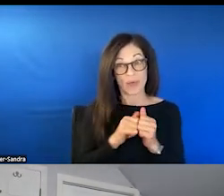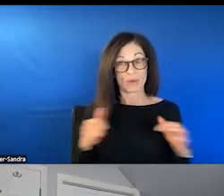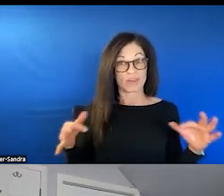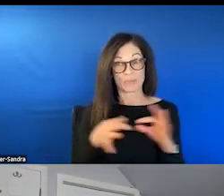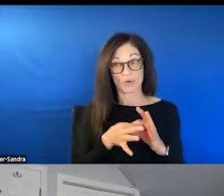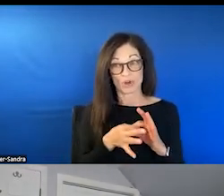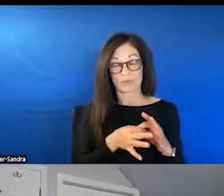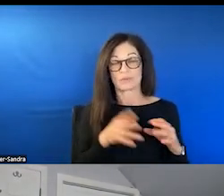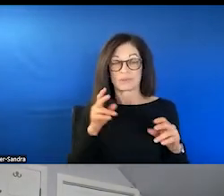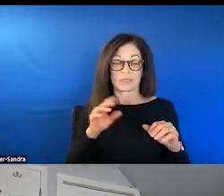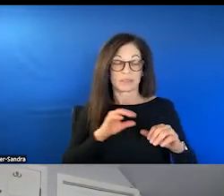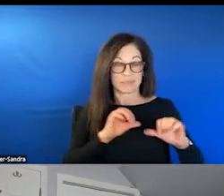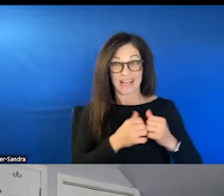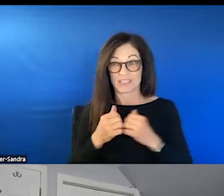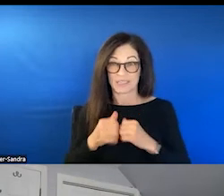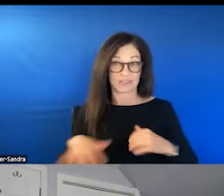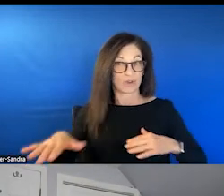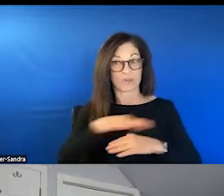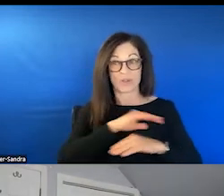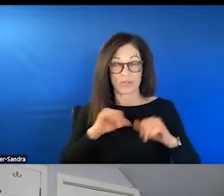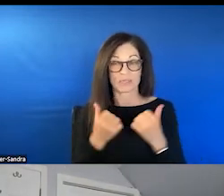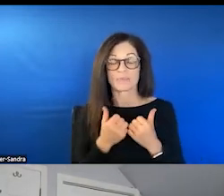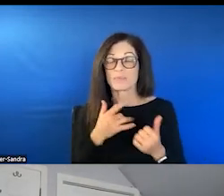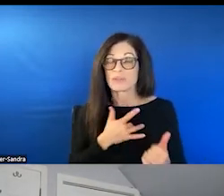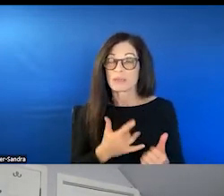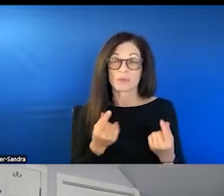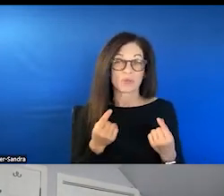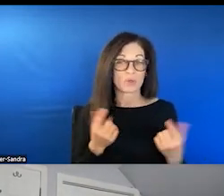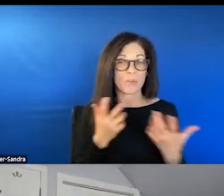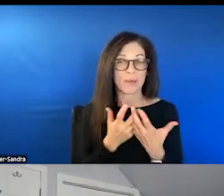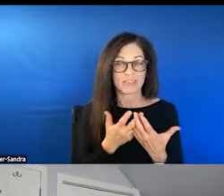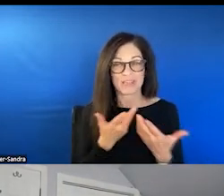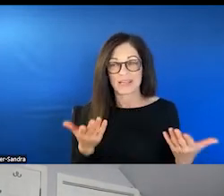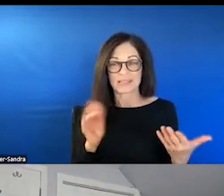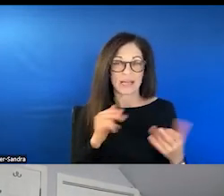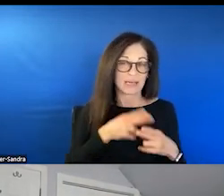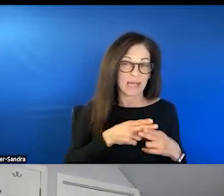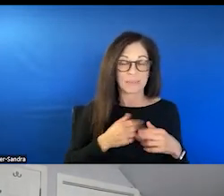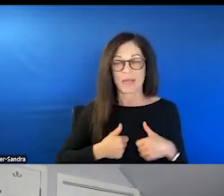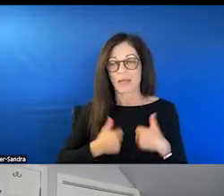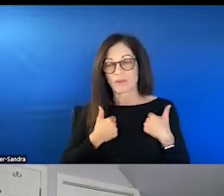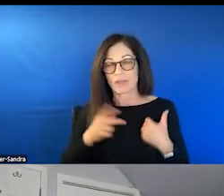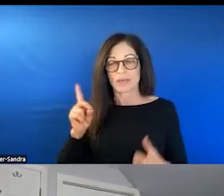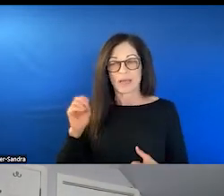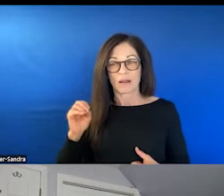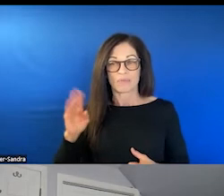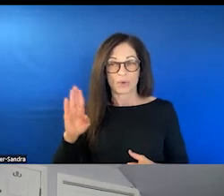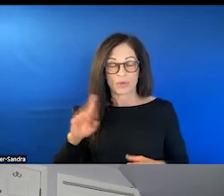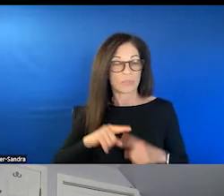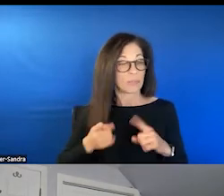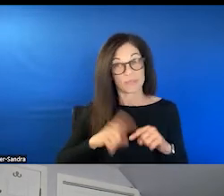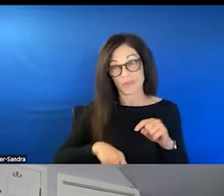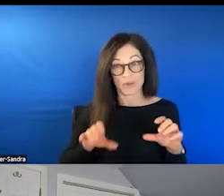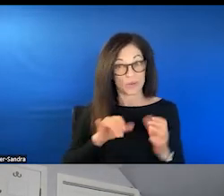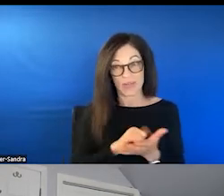individuals across agencies. And so typically what you would do is match on things like name, address, date of birth, but we can't do that